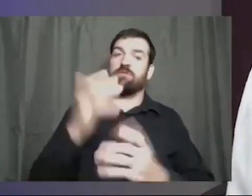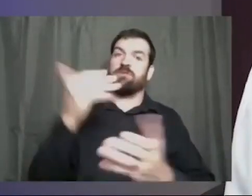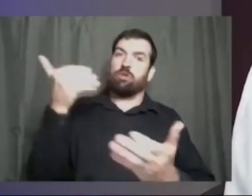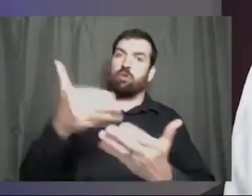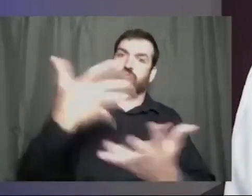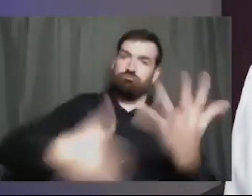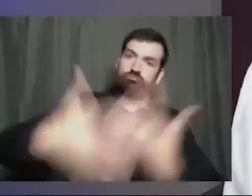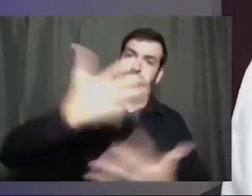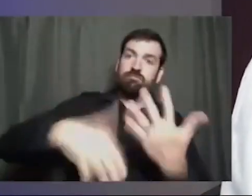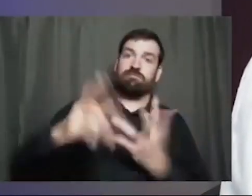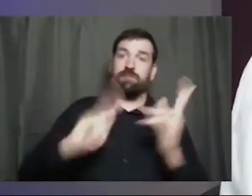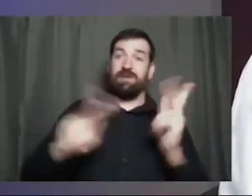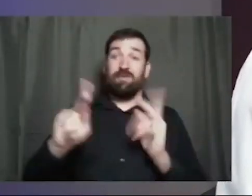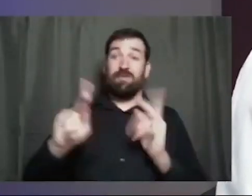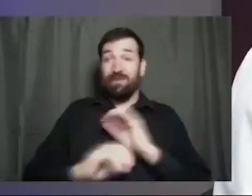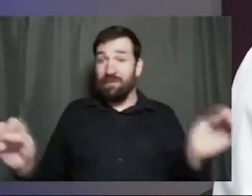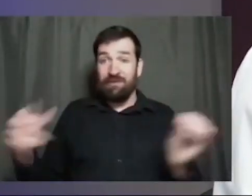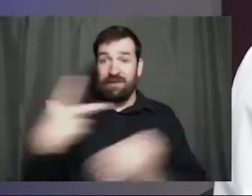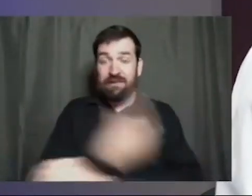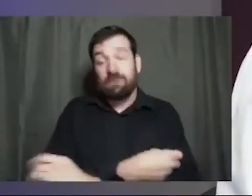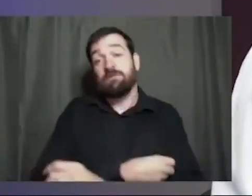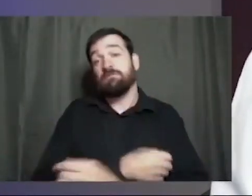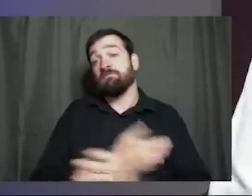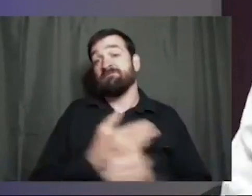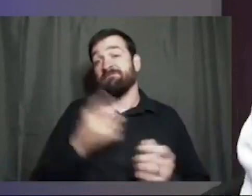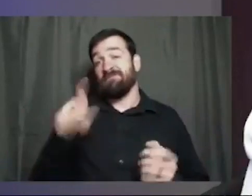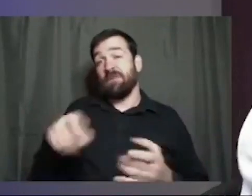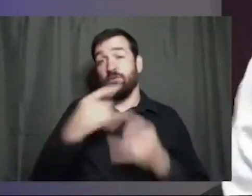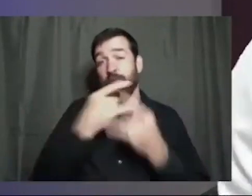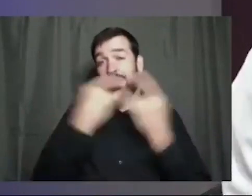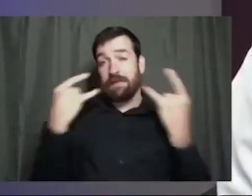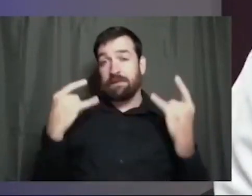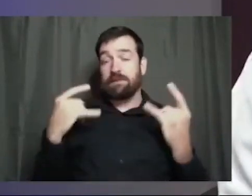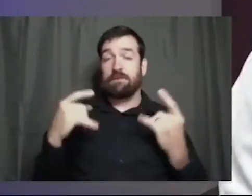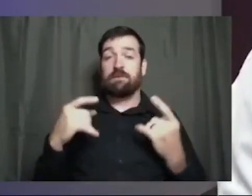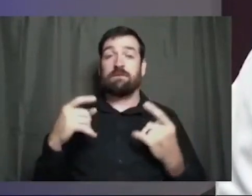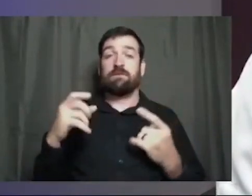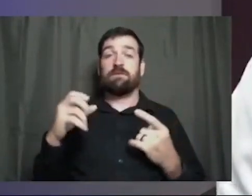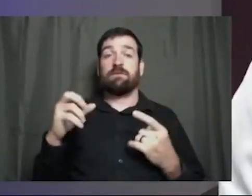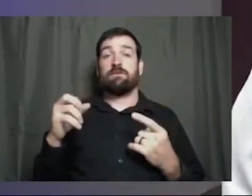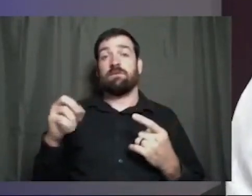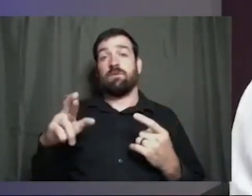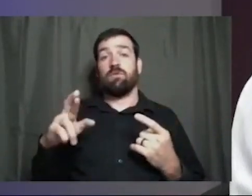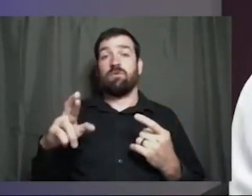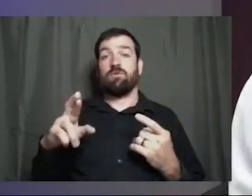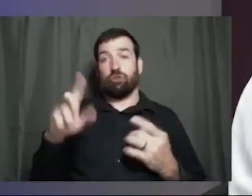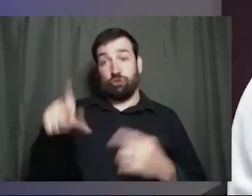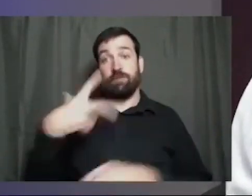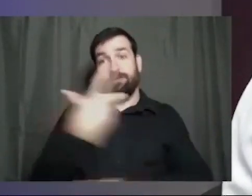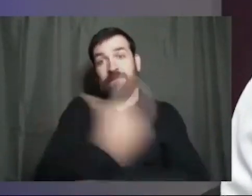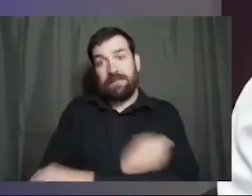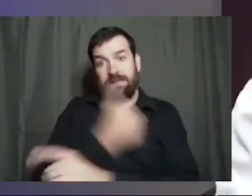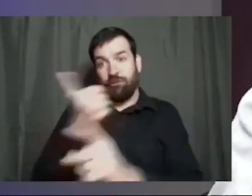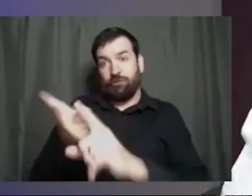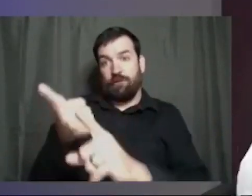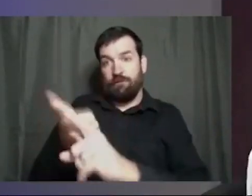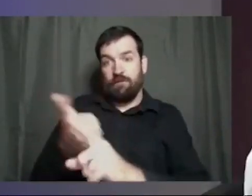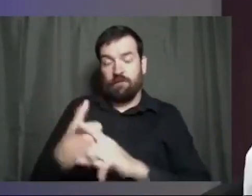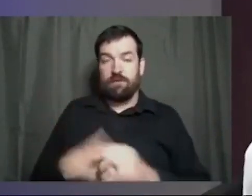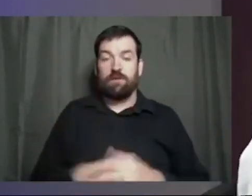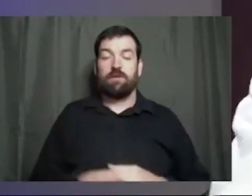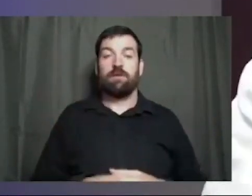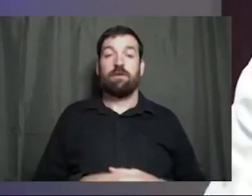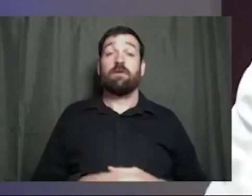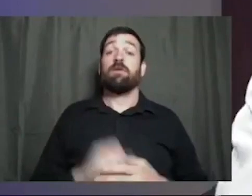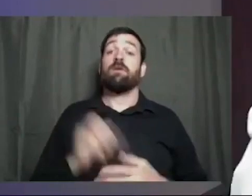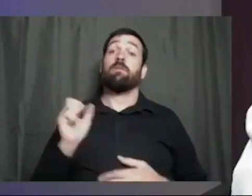individuals, those are situations where you probably need to wear your mask or, again, certainly should be vaccinated yourself. I think when it comes to return to